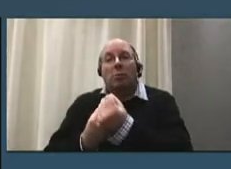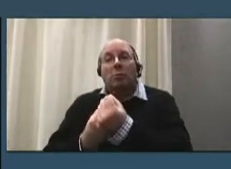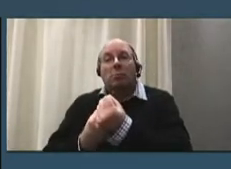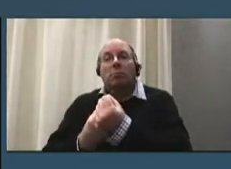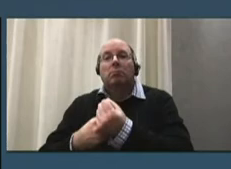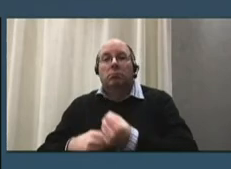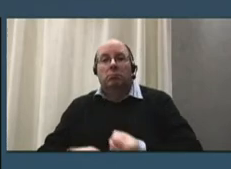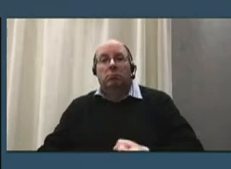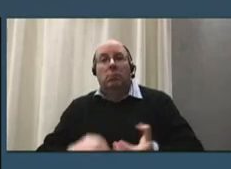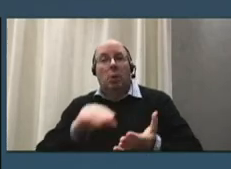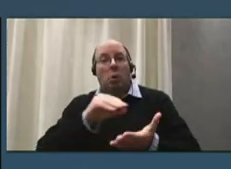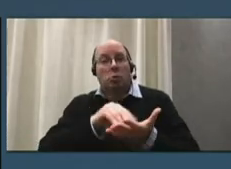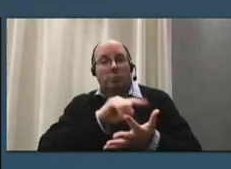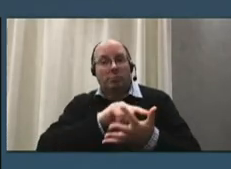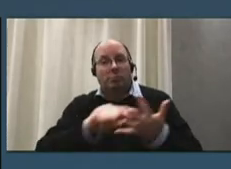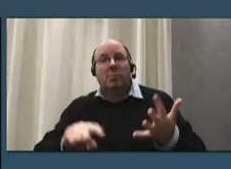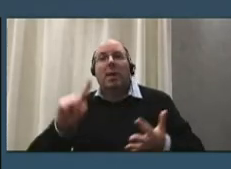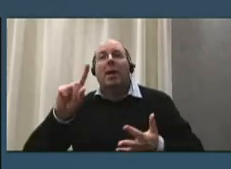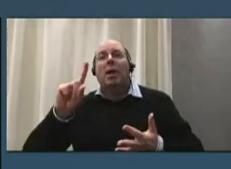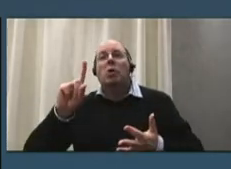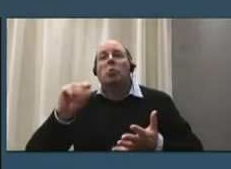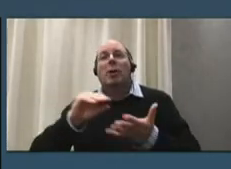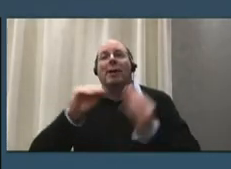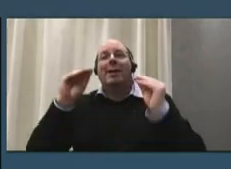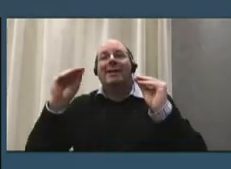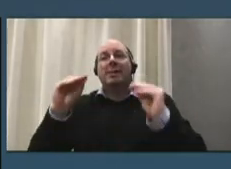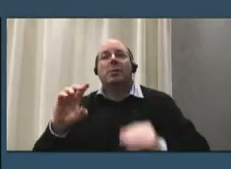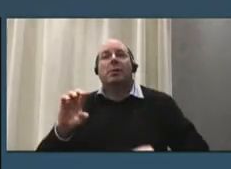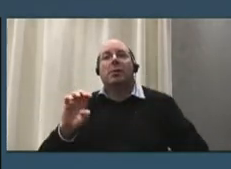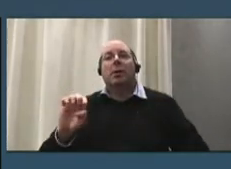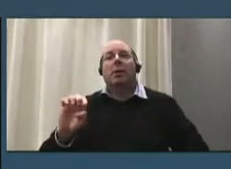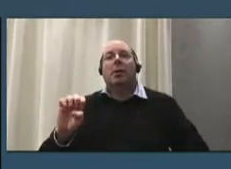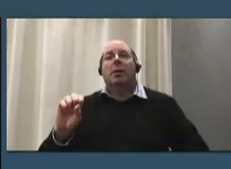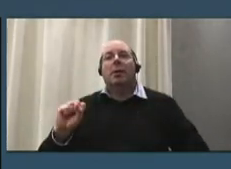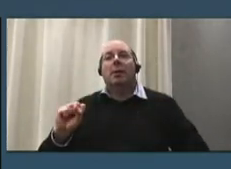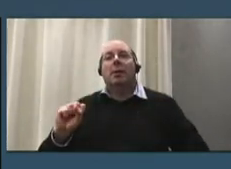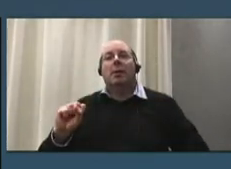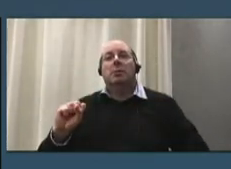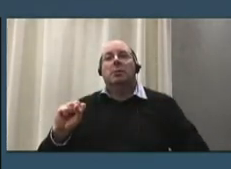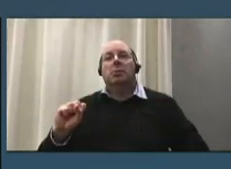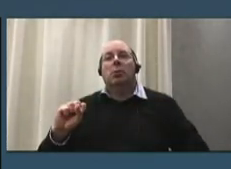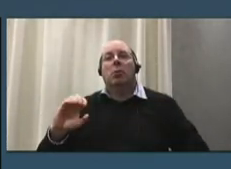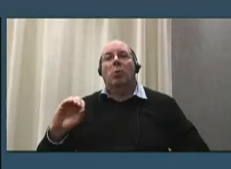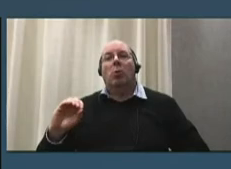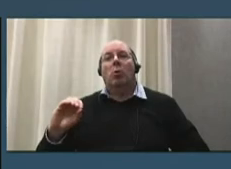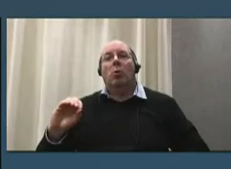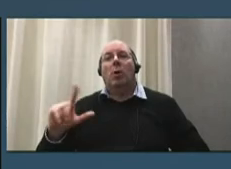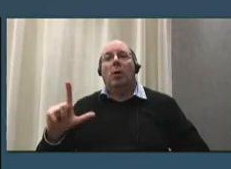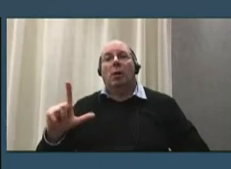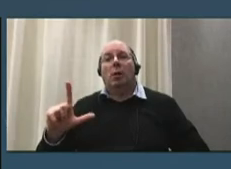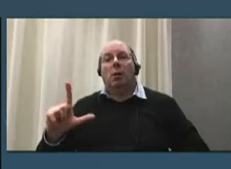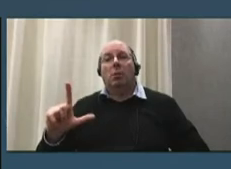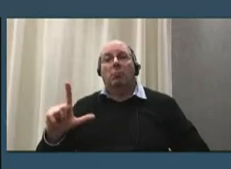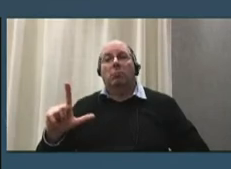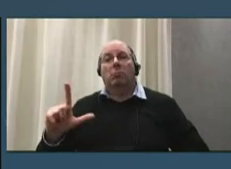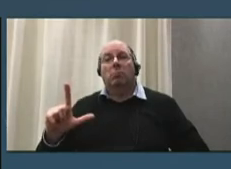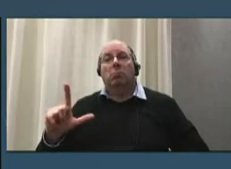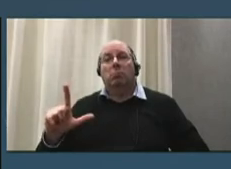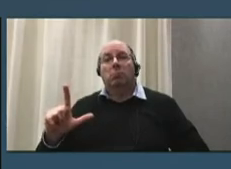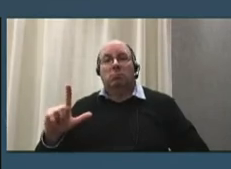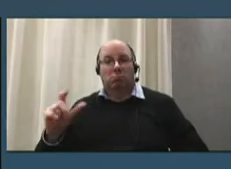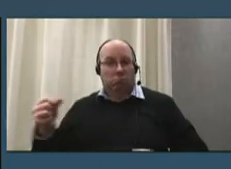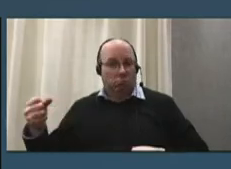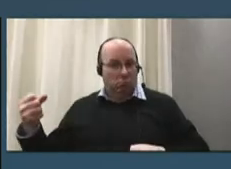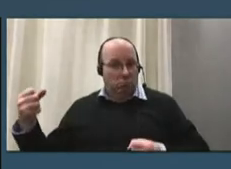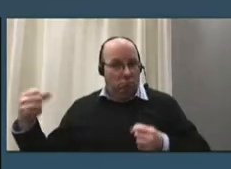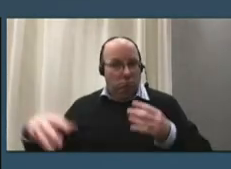know that we want to not strain our ESOL students to teachers so that they are not having a small number